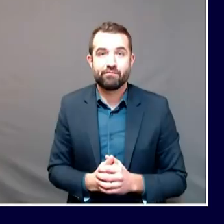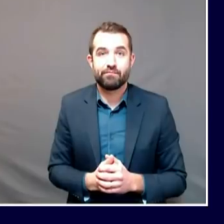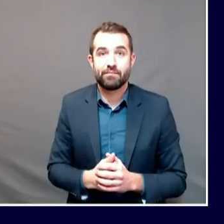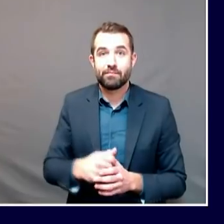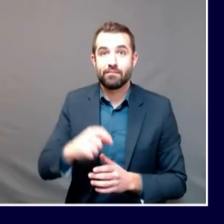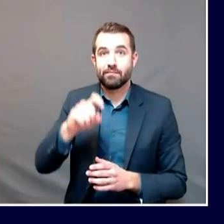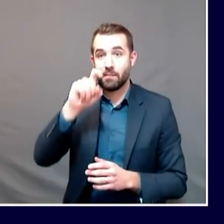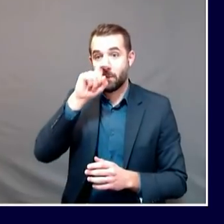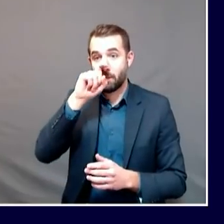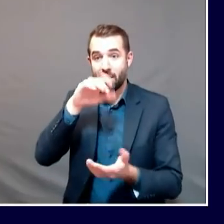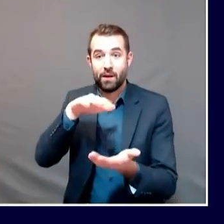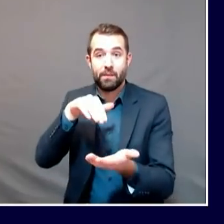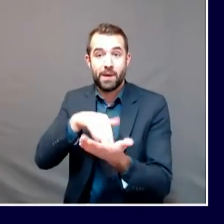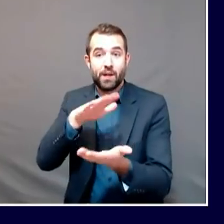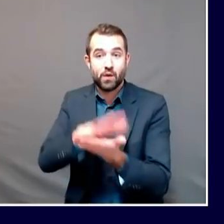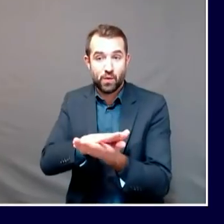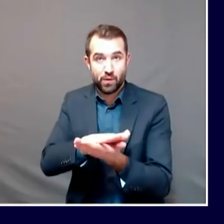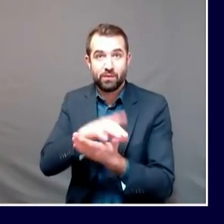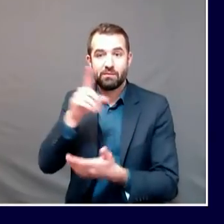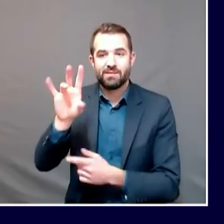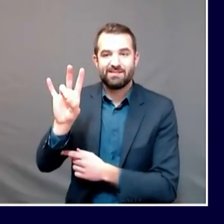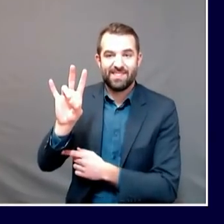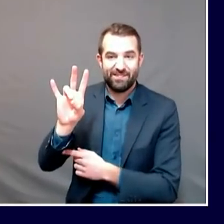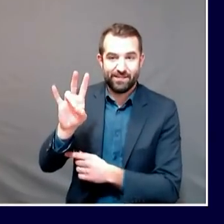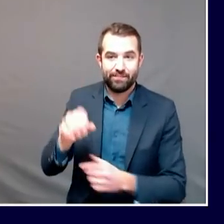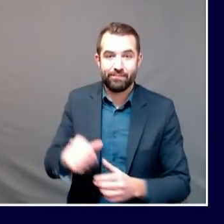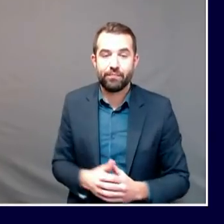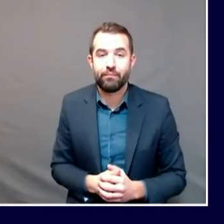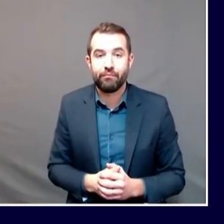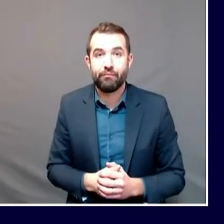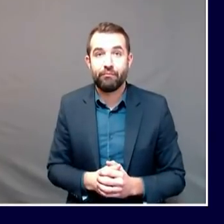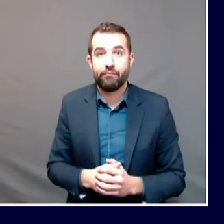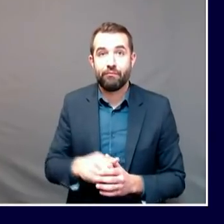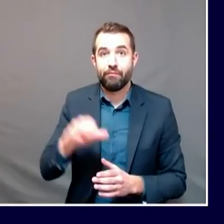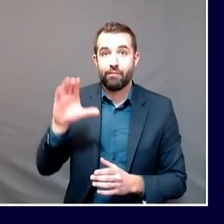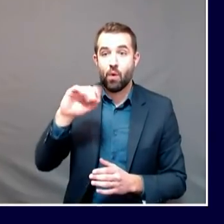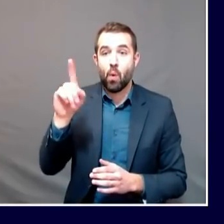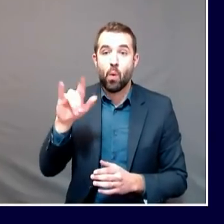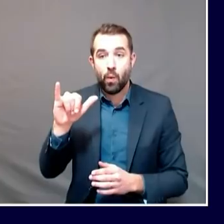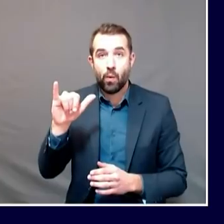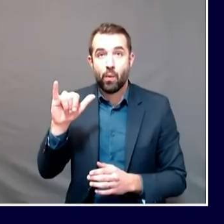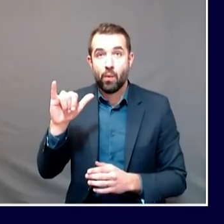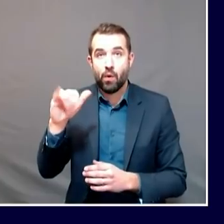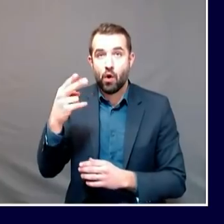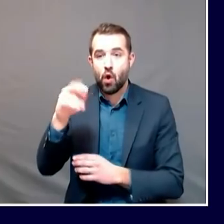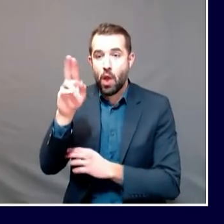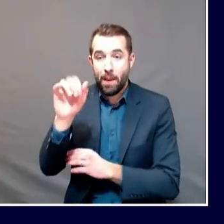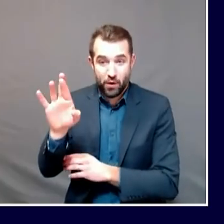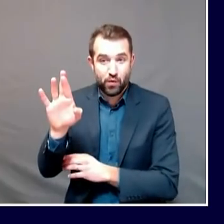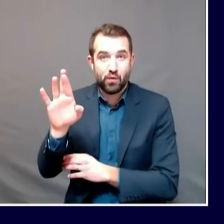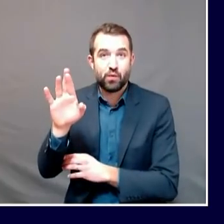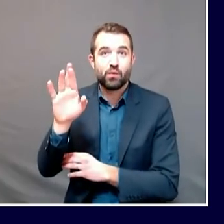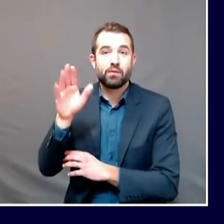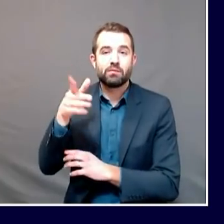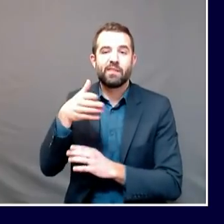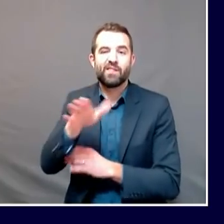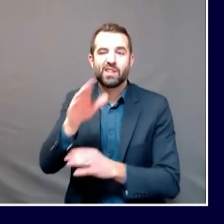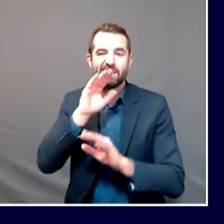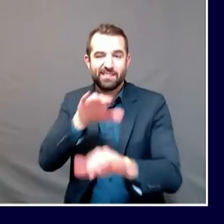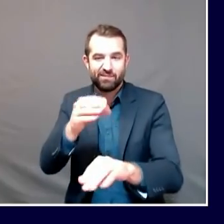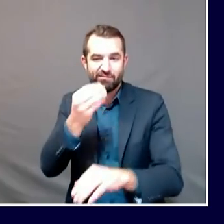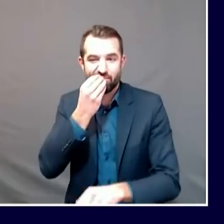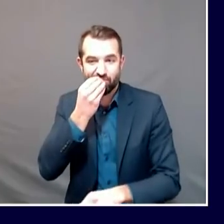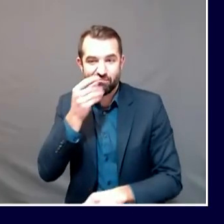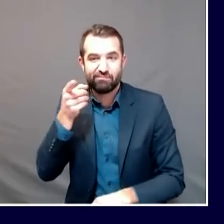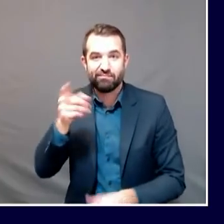the Cumberland County Jail, 4 cases, at iCare Maine, 3 cases, at